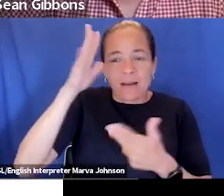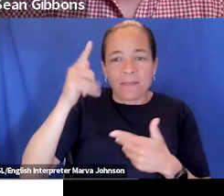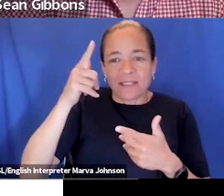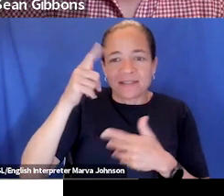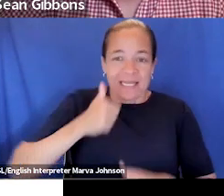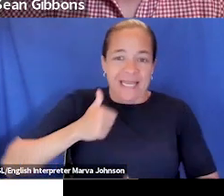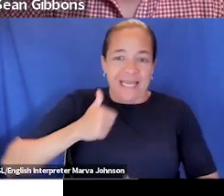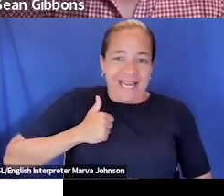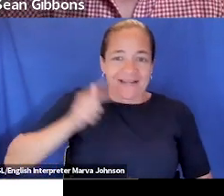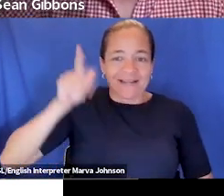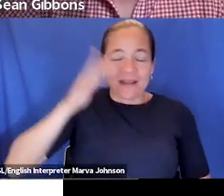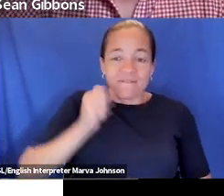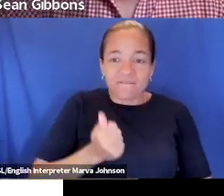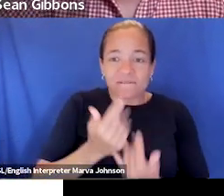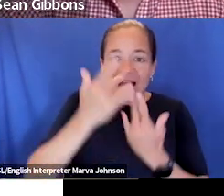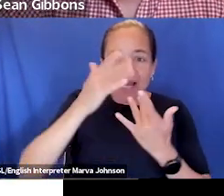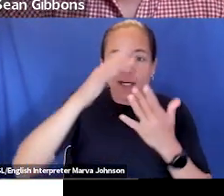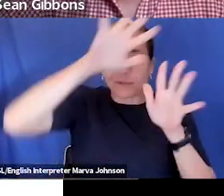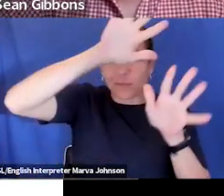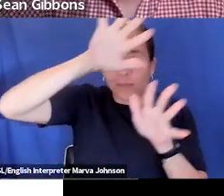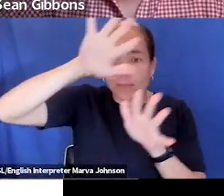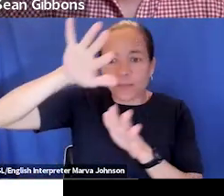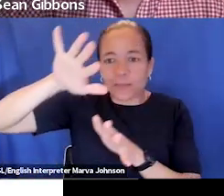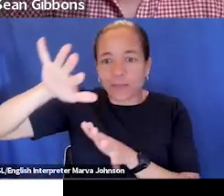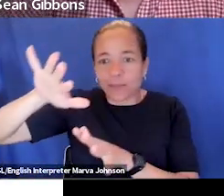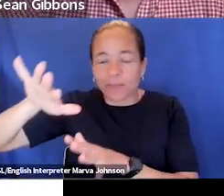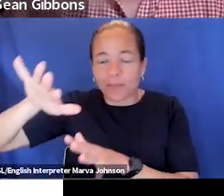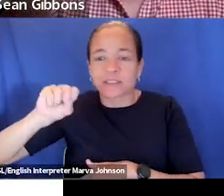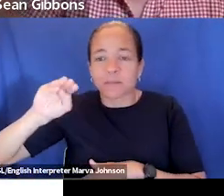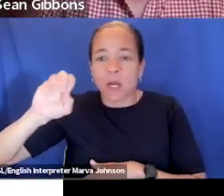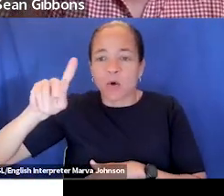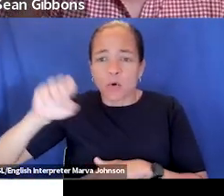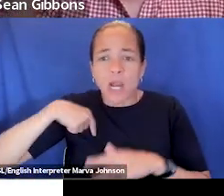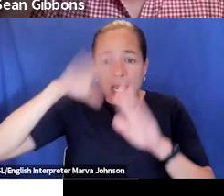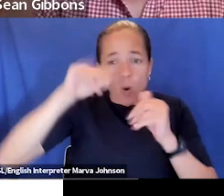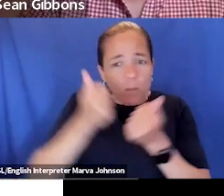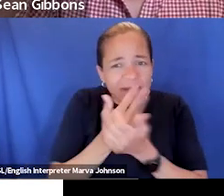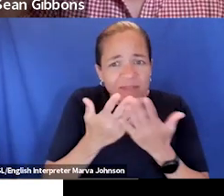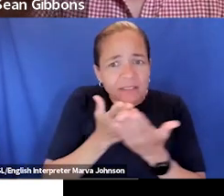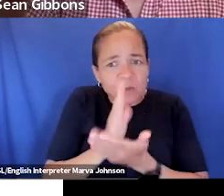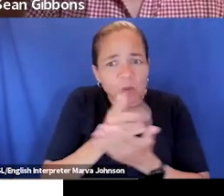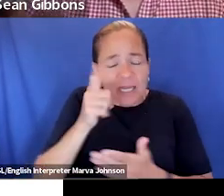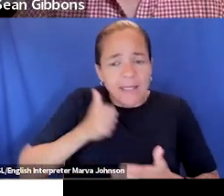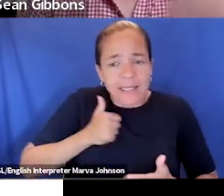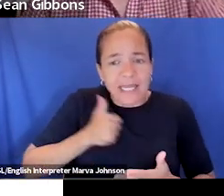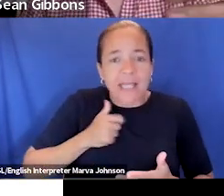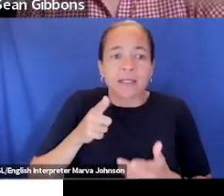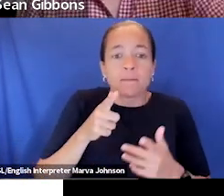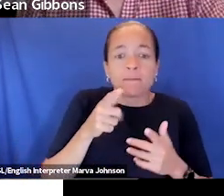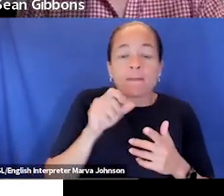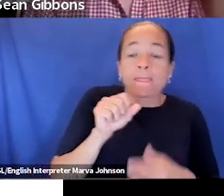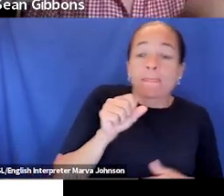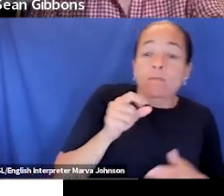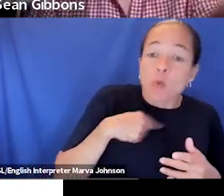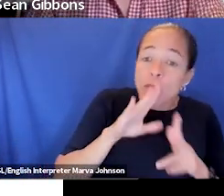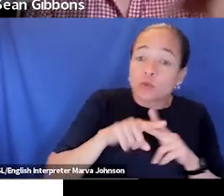to anyone up there. Hey, listen, while we do this, why don't we go ahead and get started the way we always do? If you've been with us before, this seems familiar. If not, here's